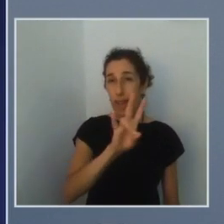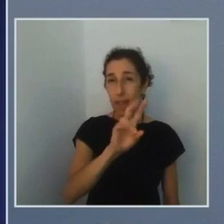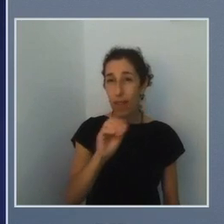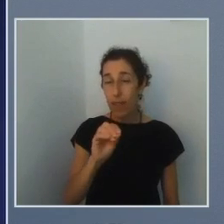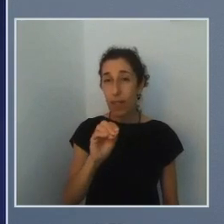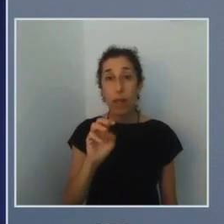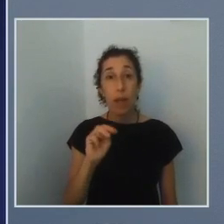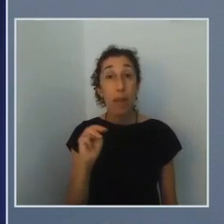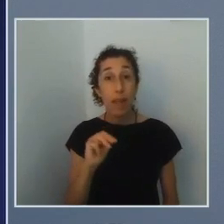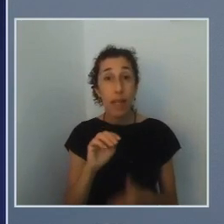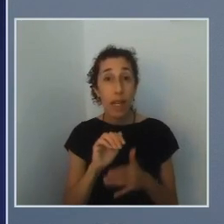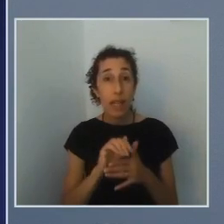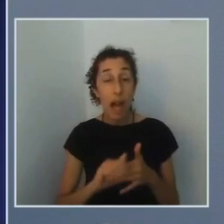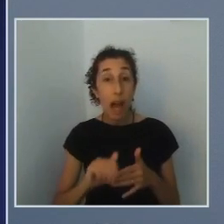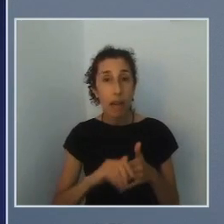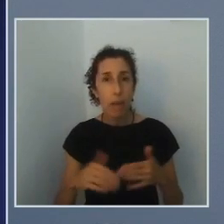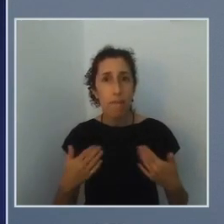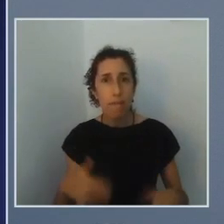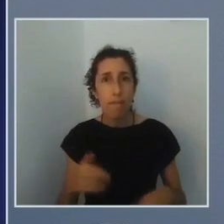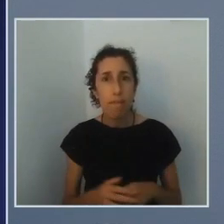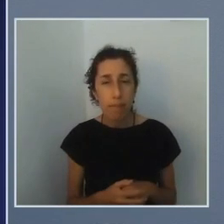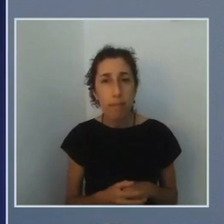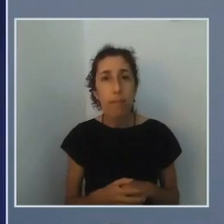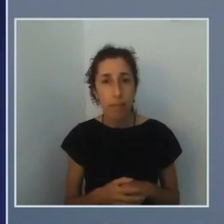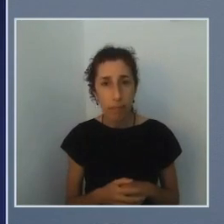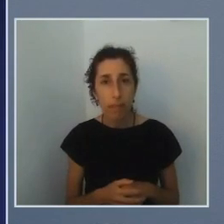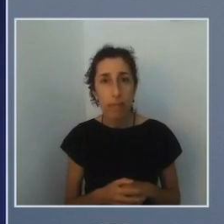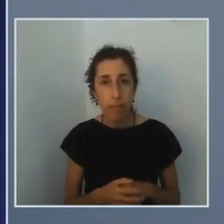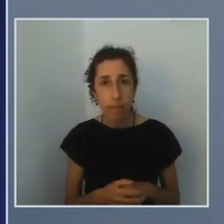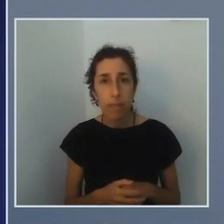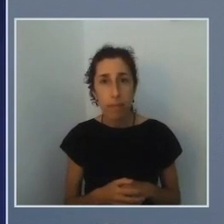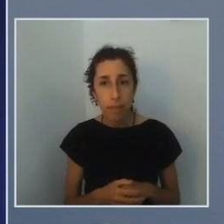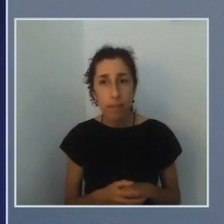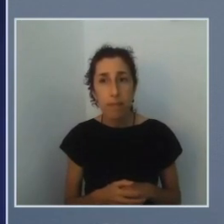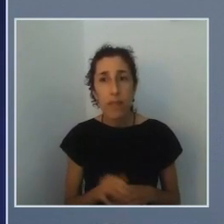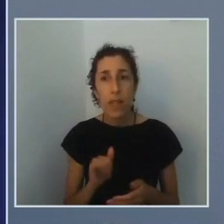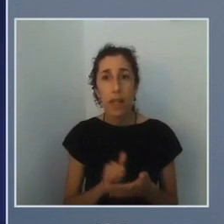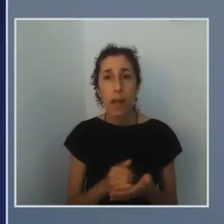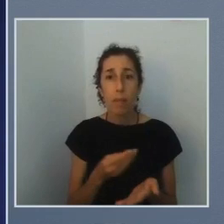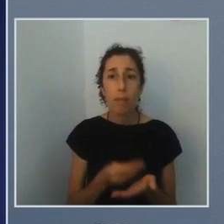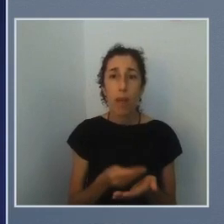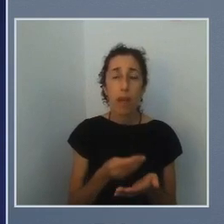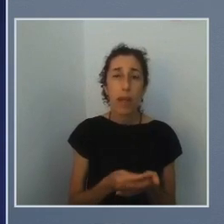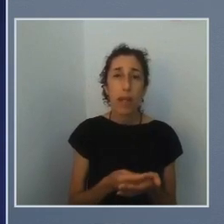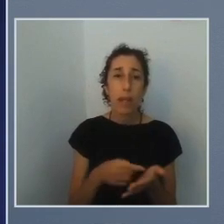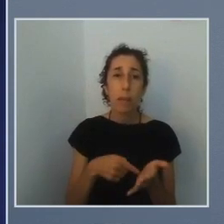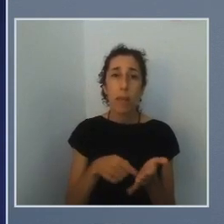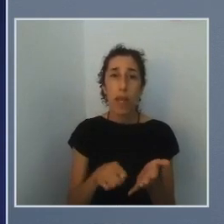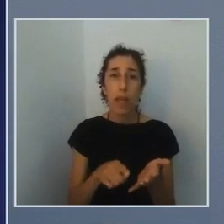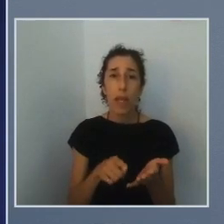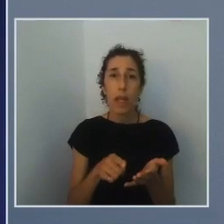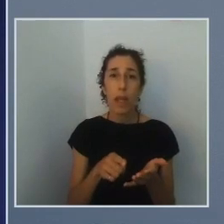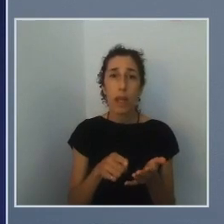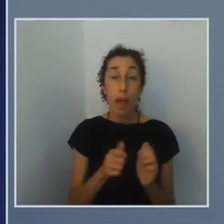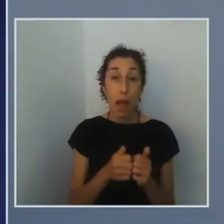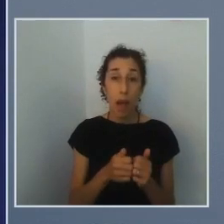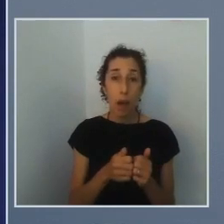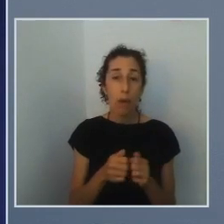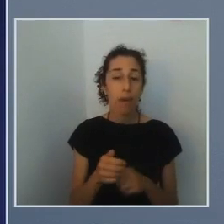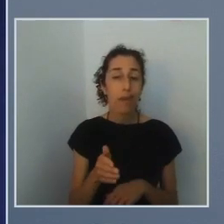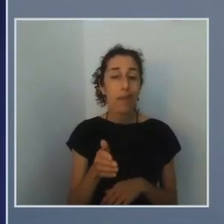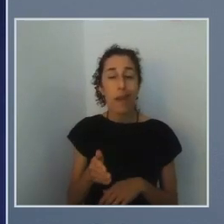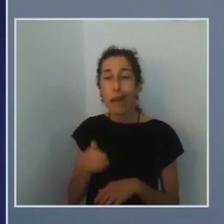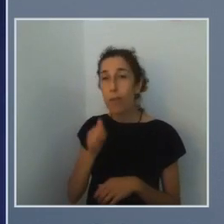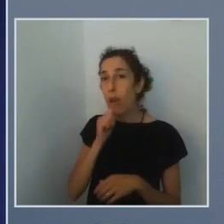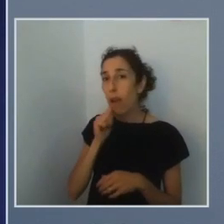A significant amount of these funds included payments through this side agreement. And when board members challenged Mr. LaPierre